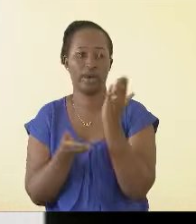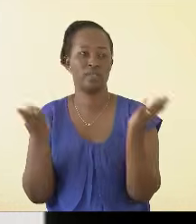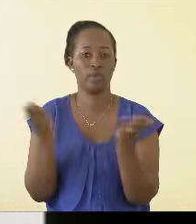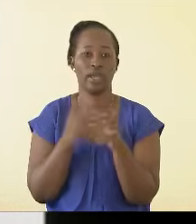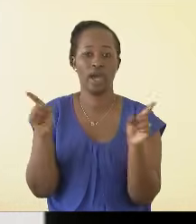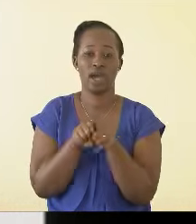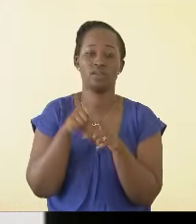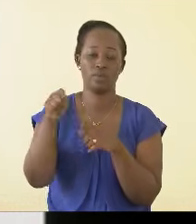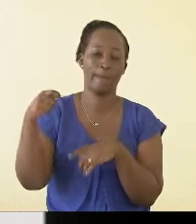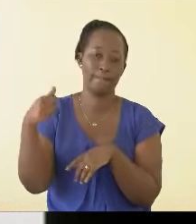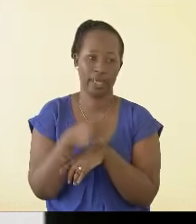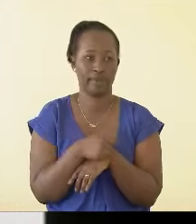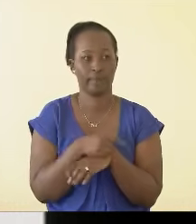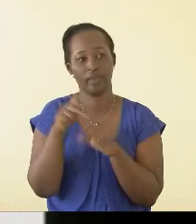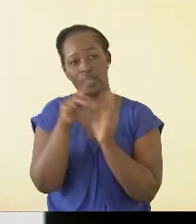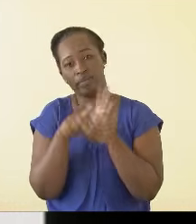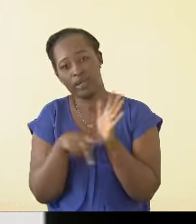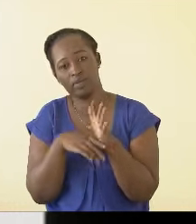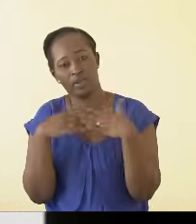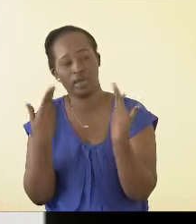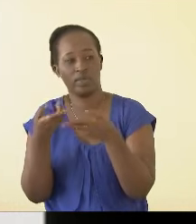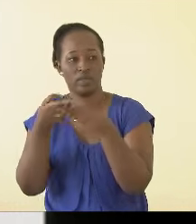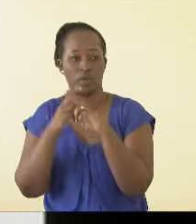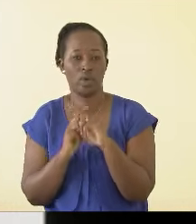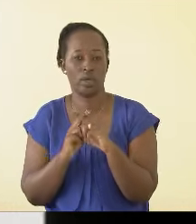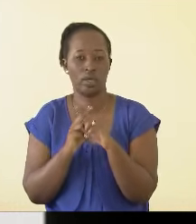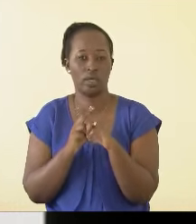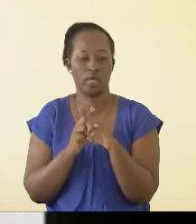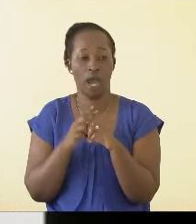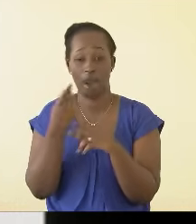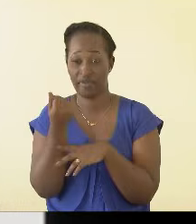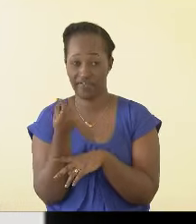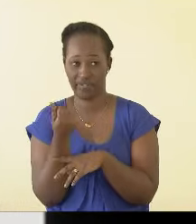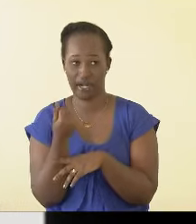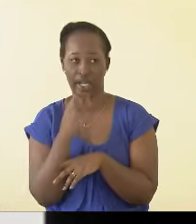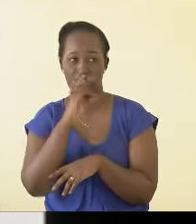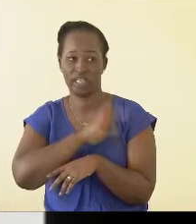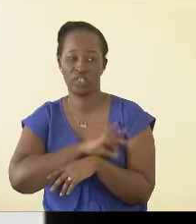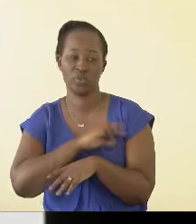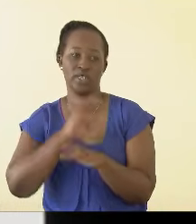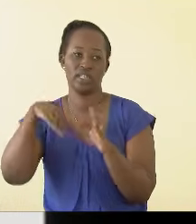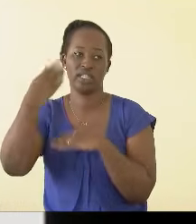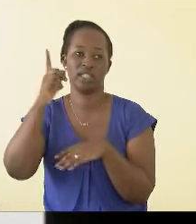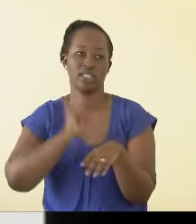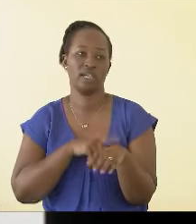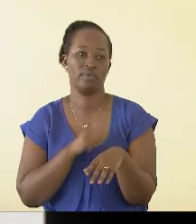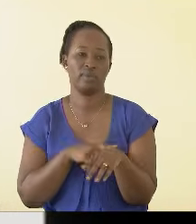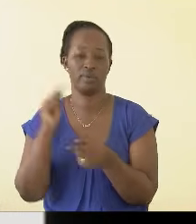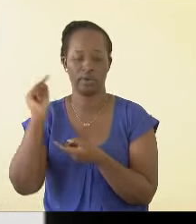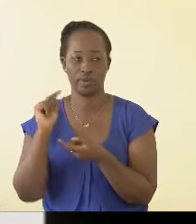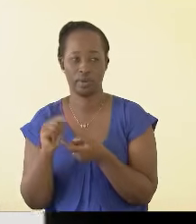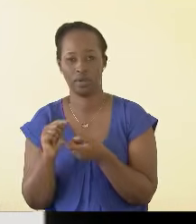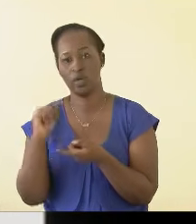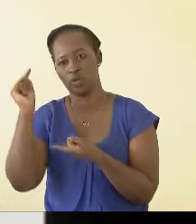as you pay the principal or the loan installment, then the interest in the next period reduces,